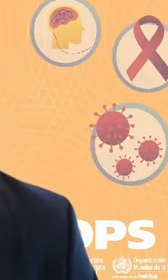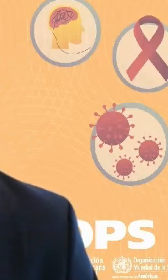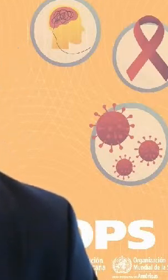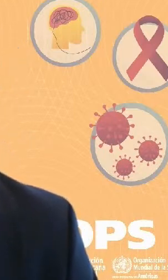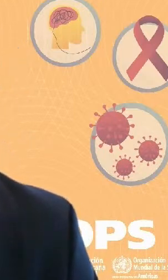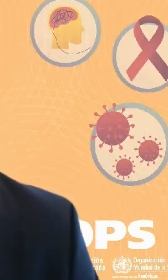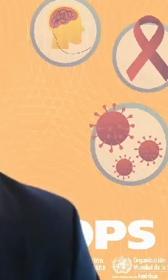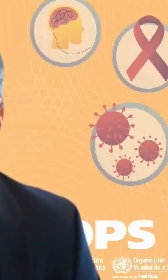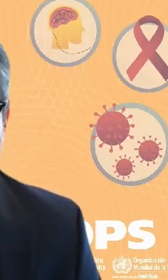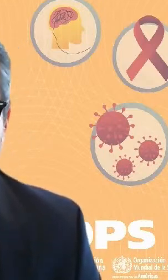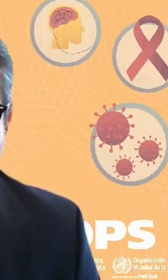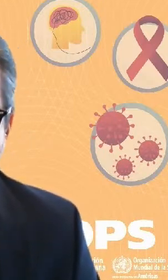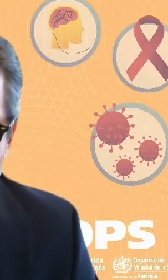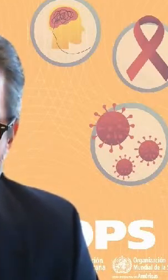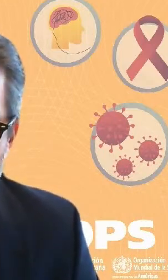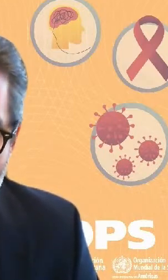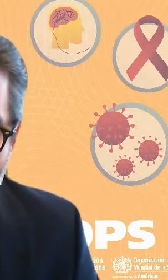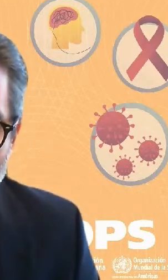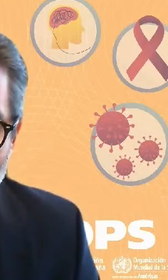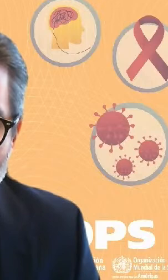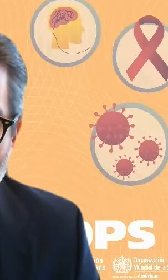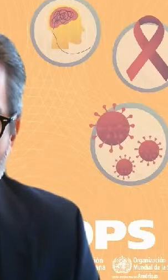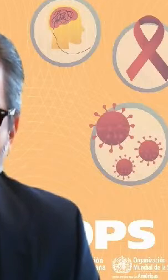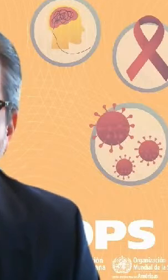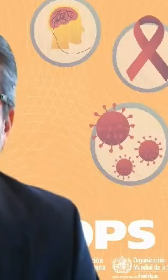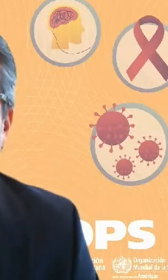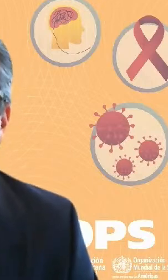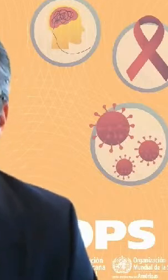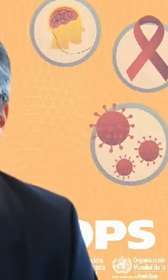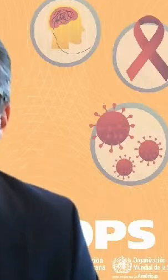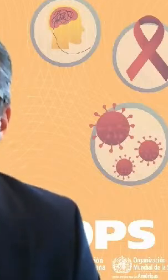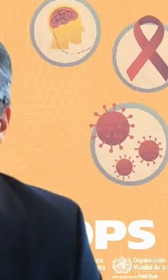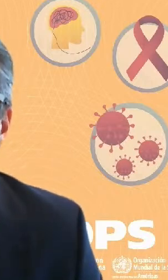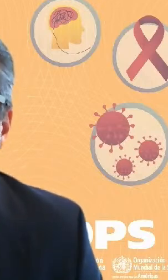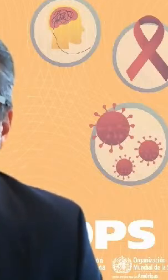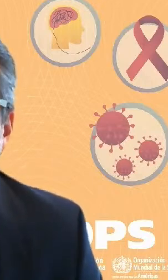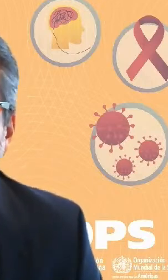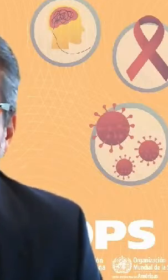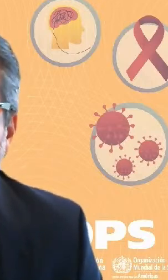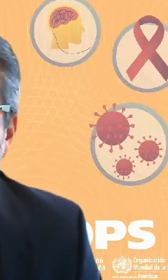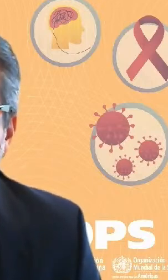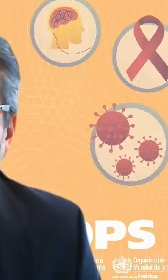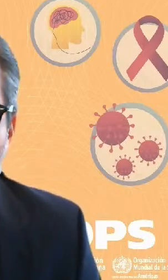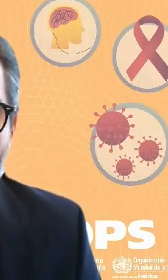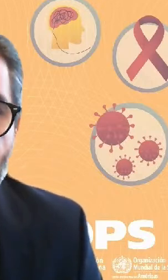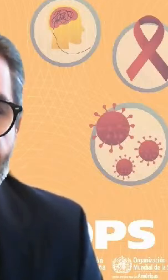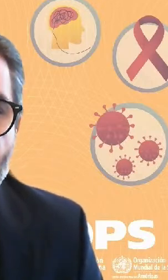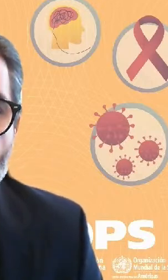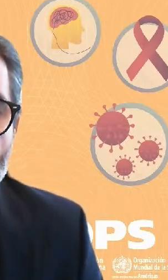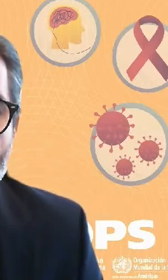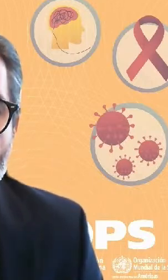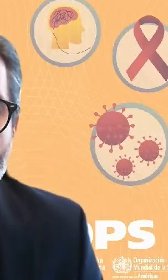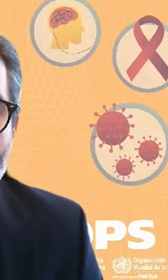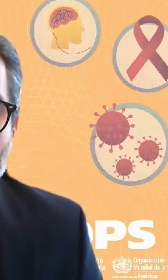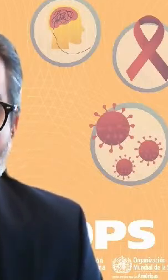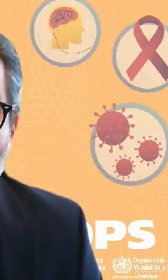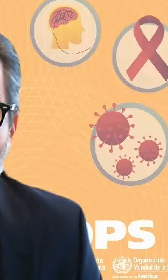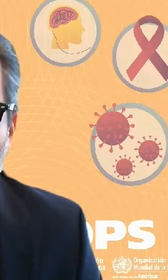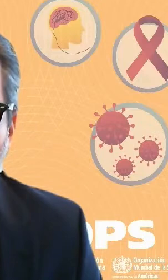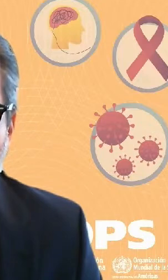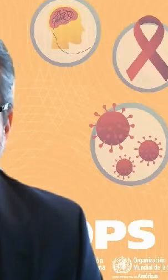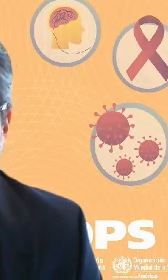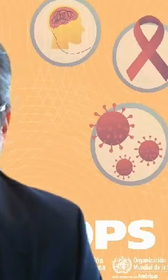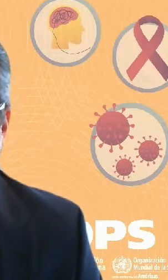to introduce Dr. Daniel Vigo, Assistant Professor of the Department of Psychiatry at the University of British Columbia.